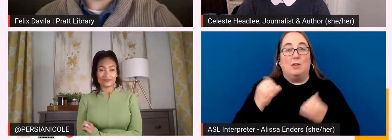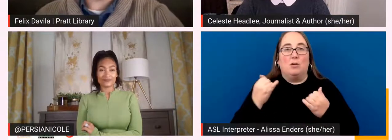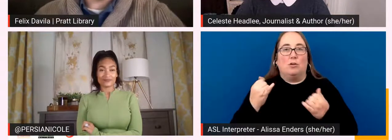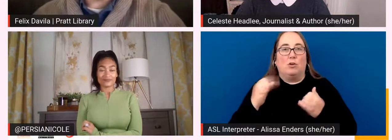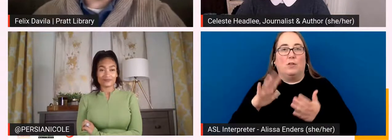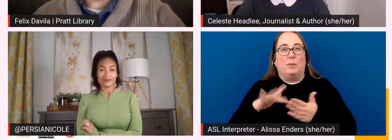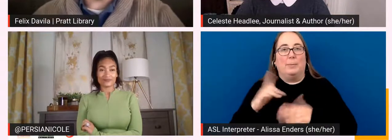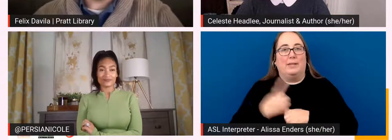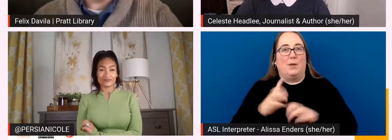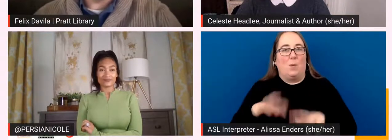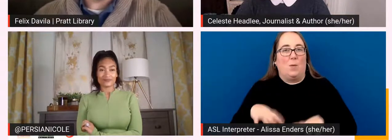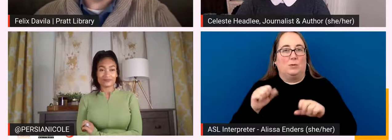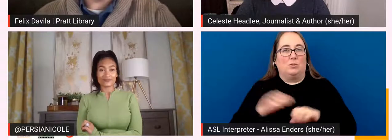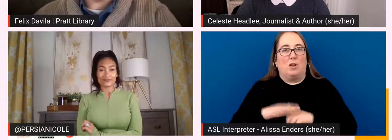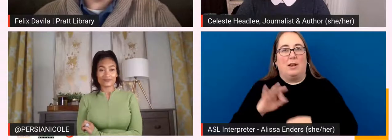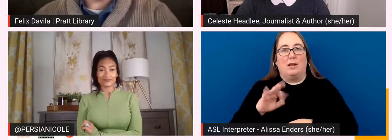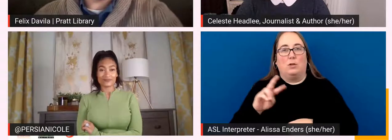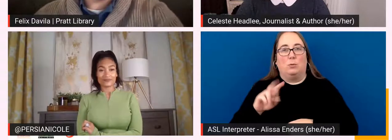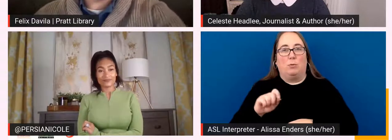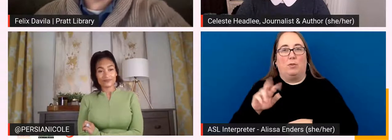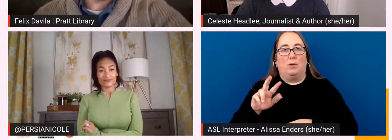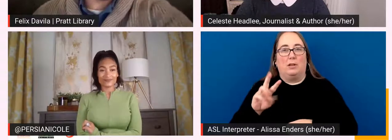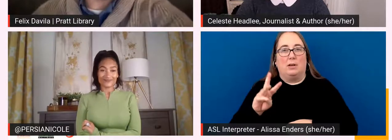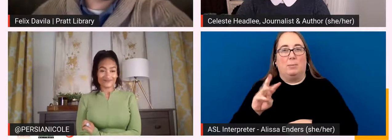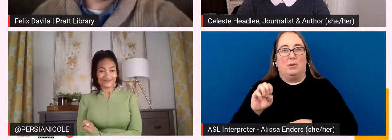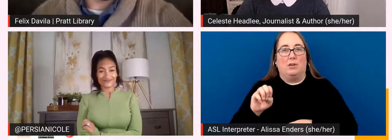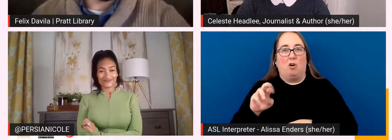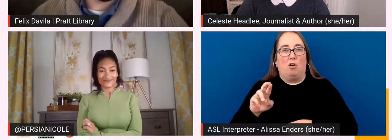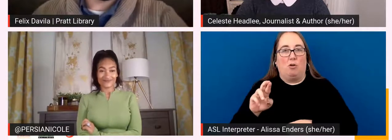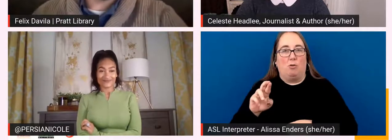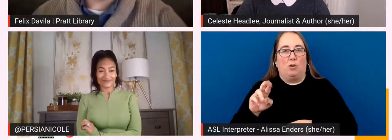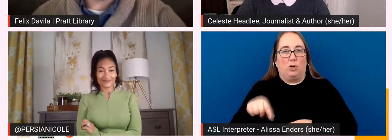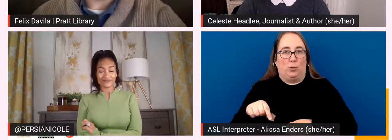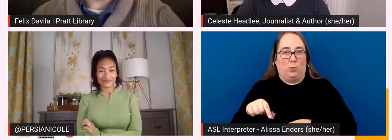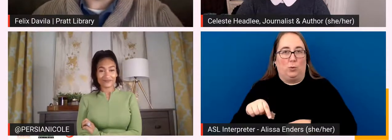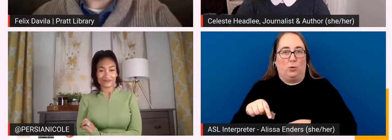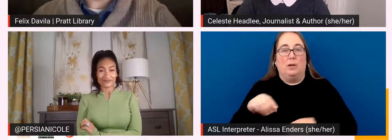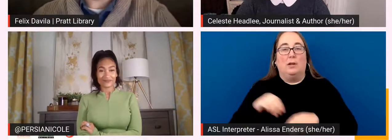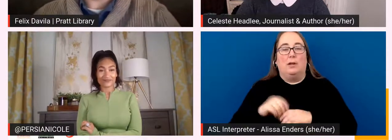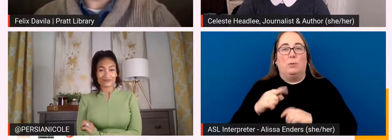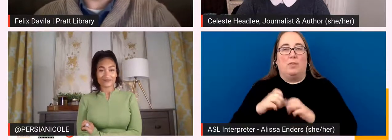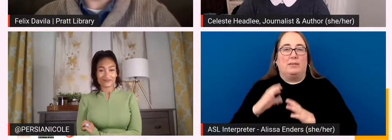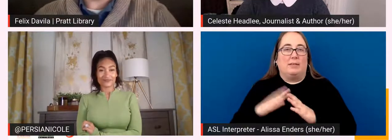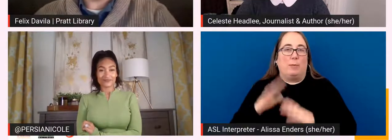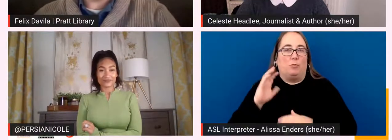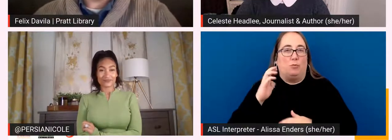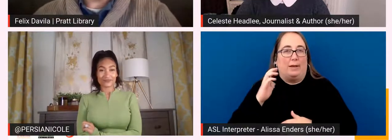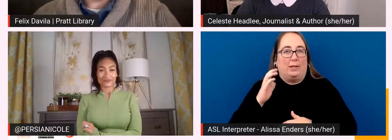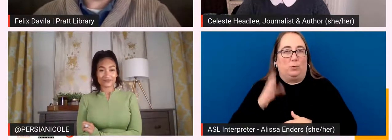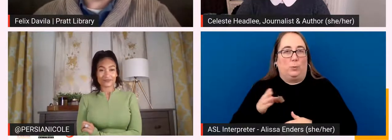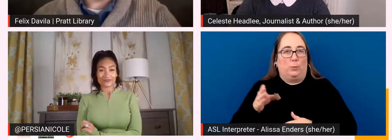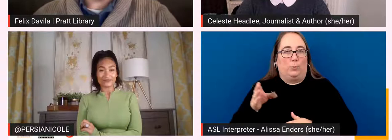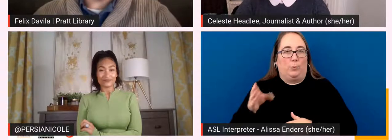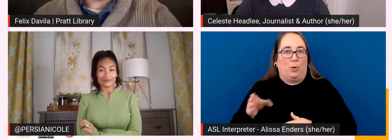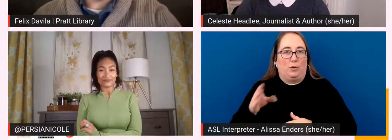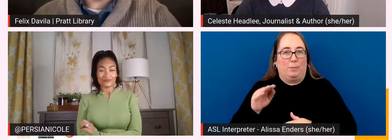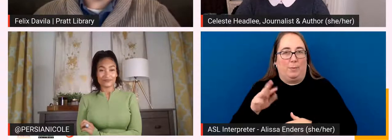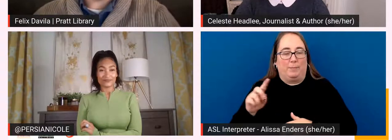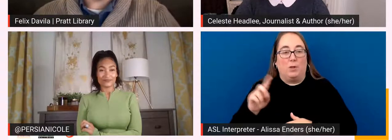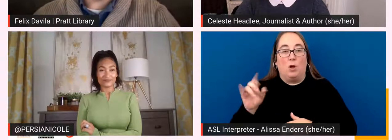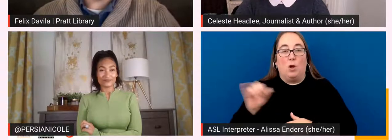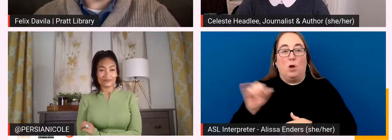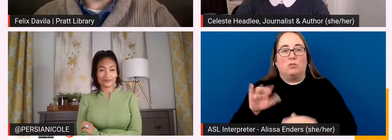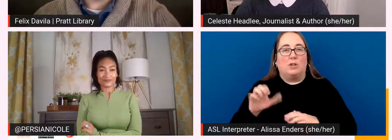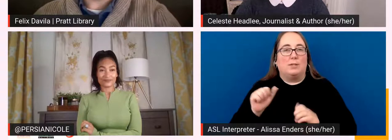midday host on 92.3 WERQ in one of the top radio markets, Baltimore, Maryland. Persia also does